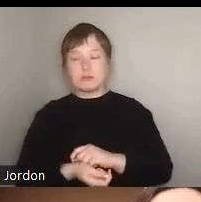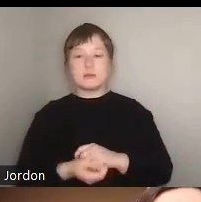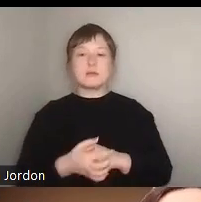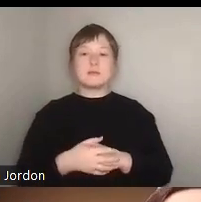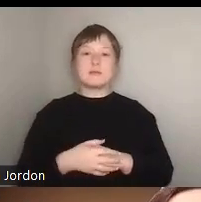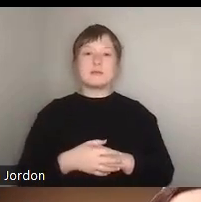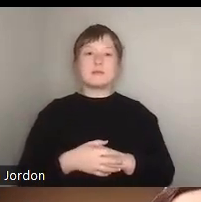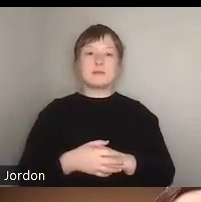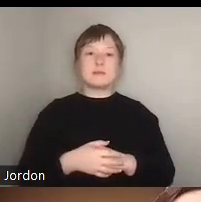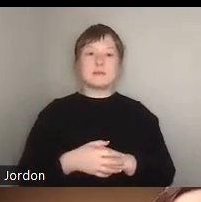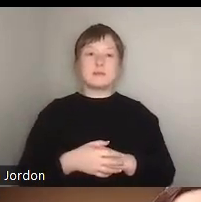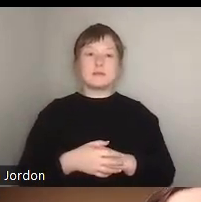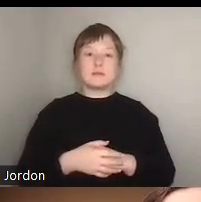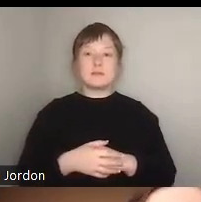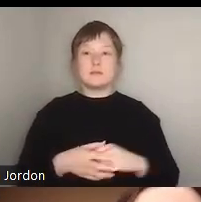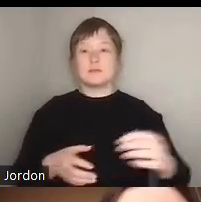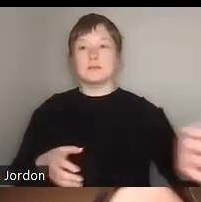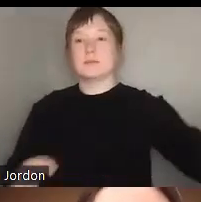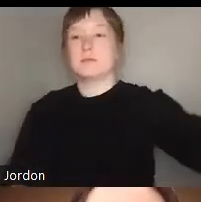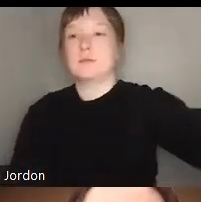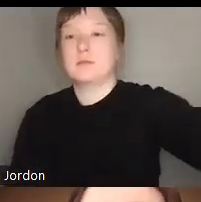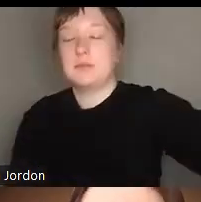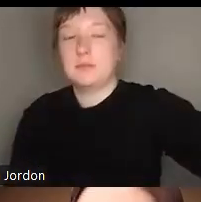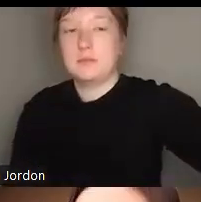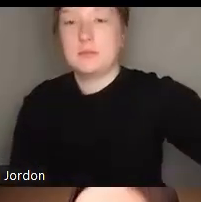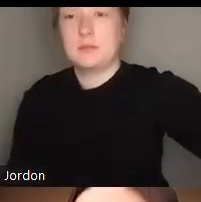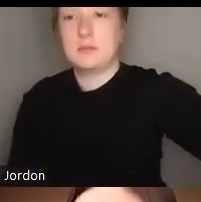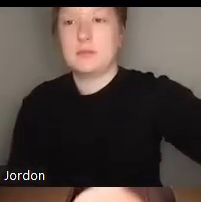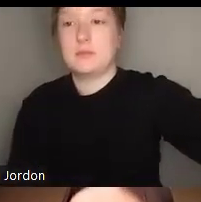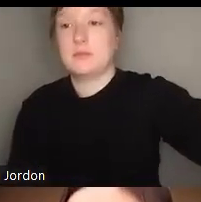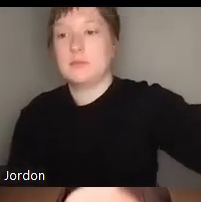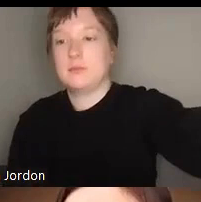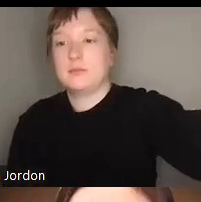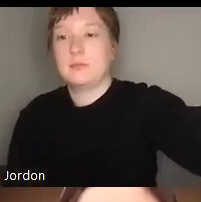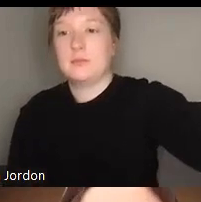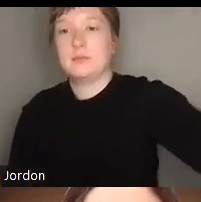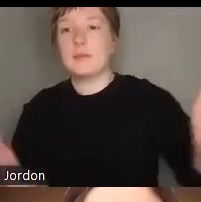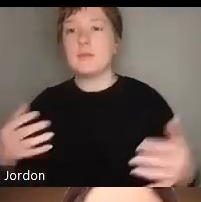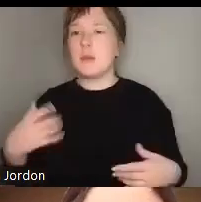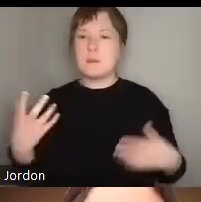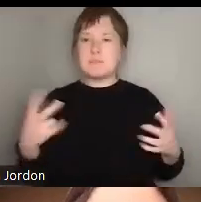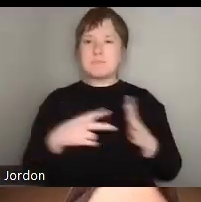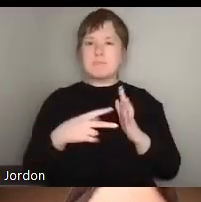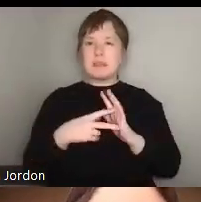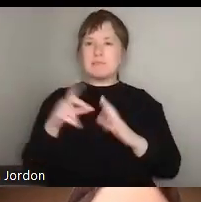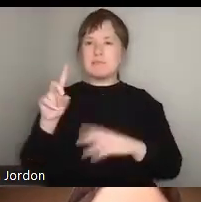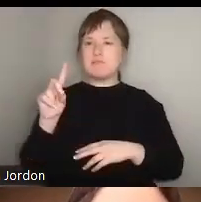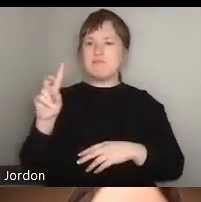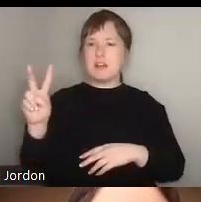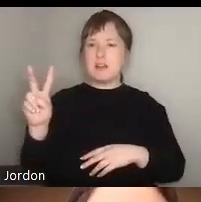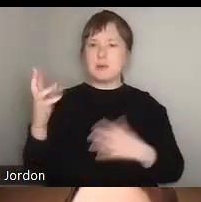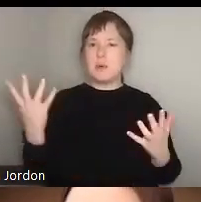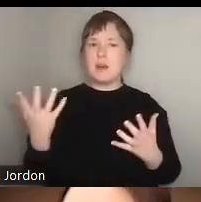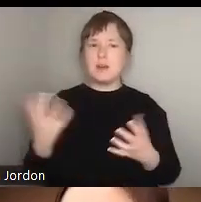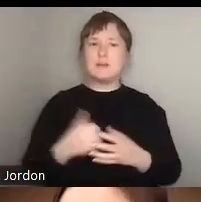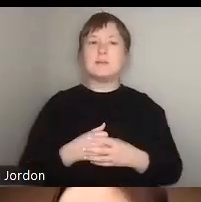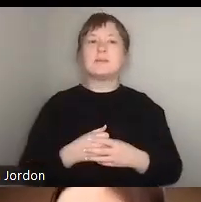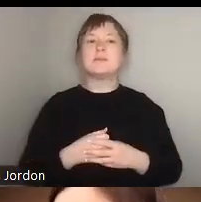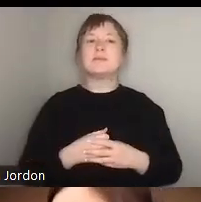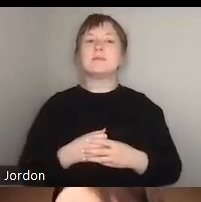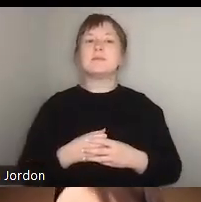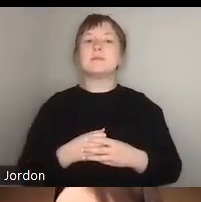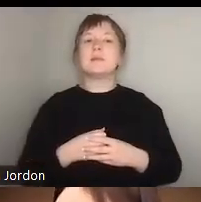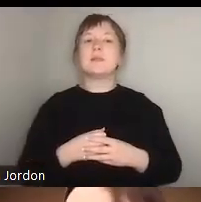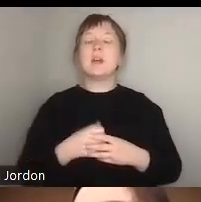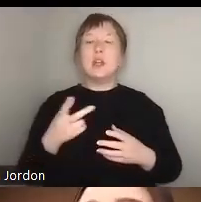So what is domestic violence? A lot of times when people